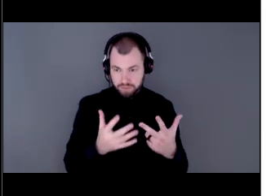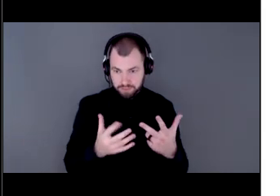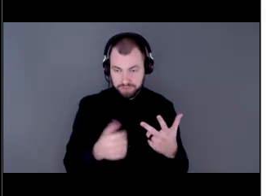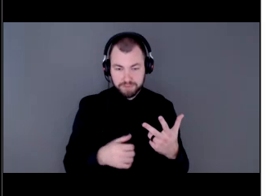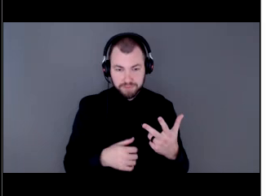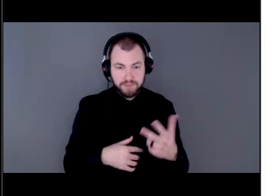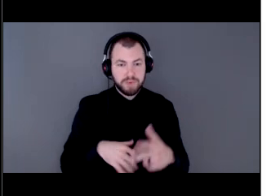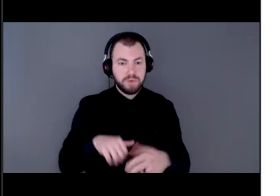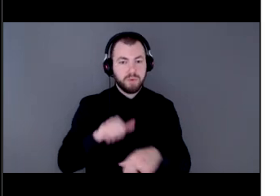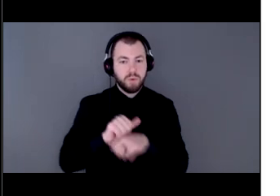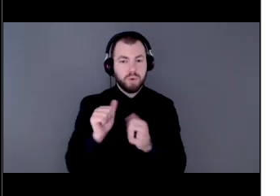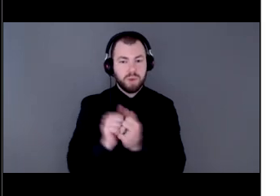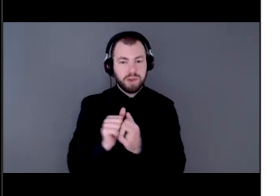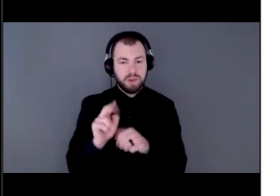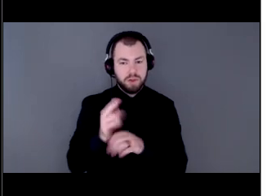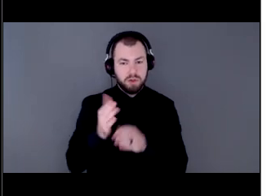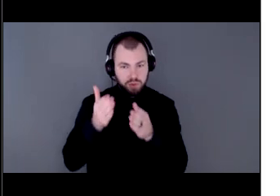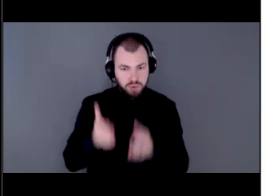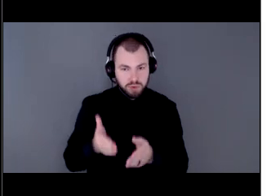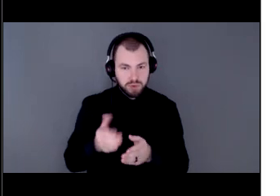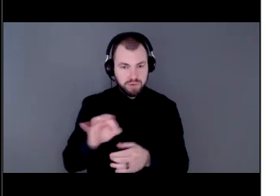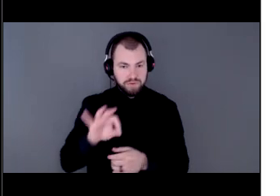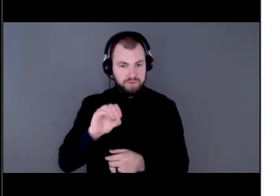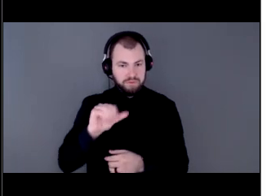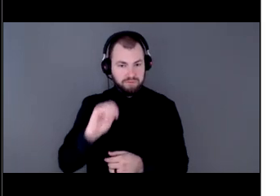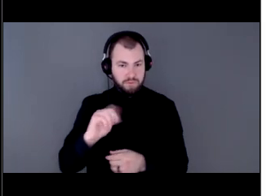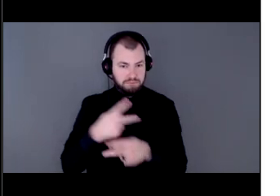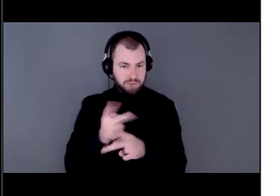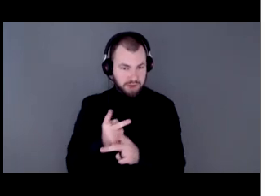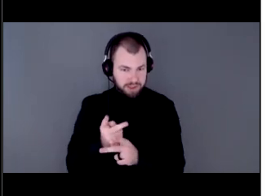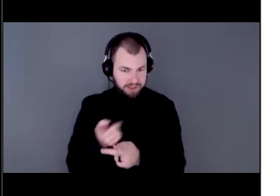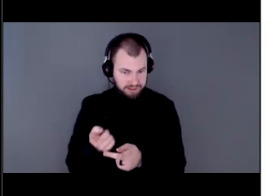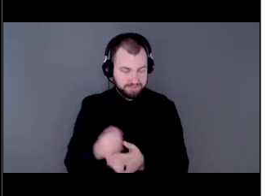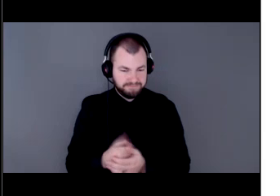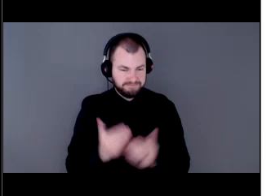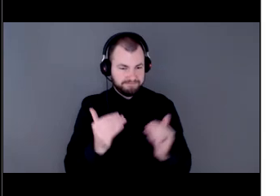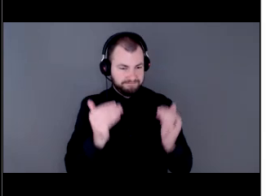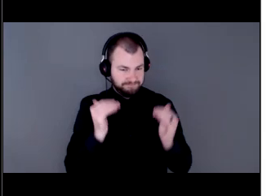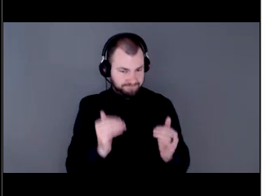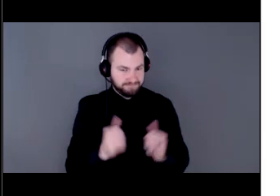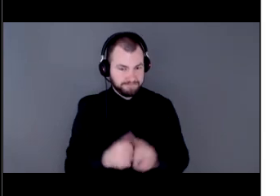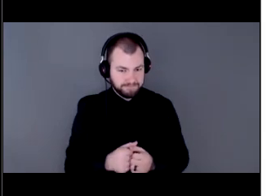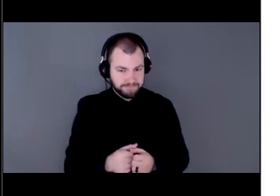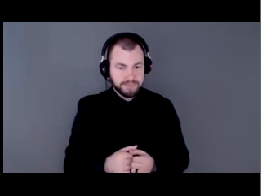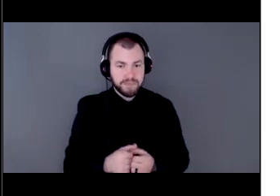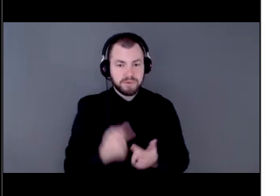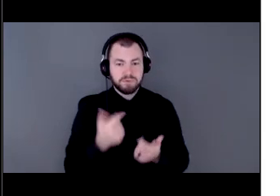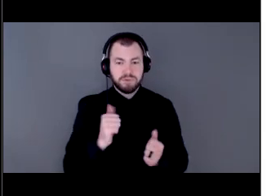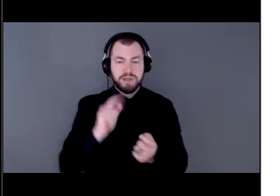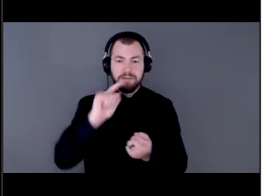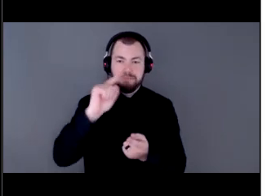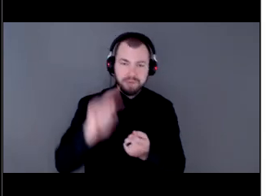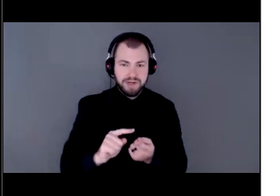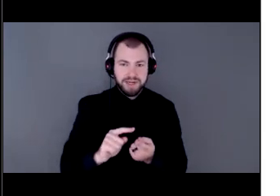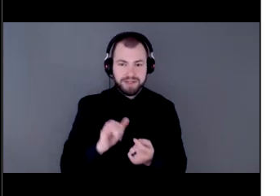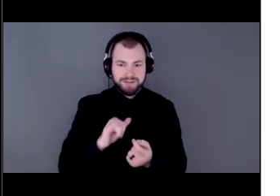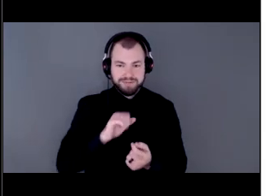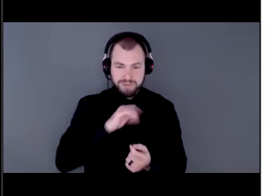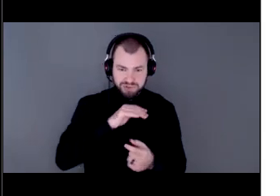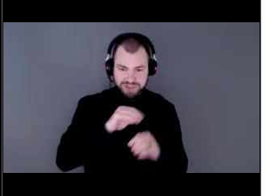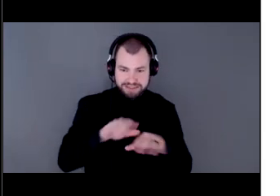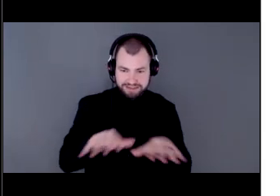users of the foam-based products. Next slide, please. To mitigate the marine debris. We're going to be looking